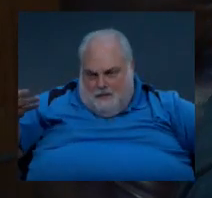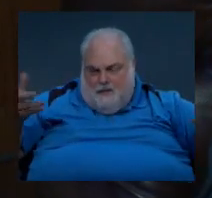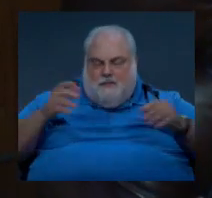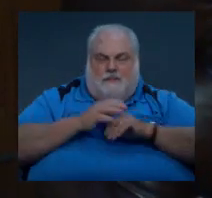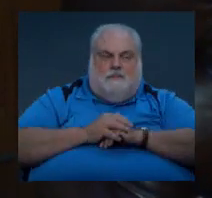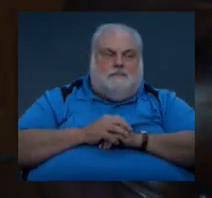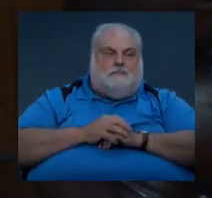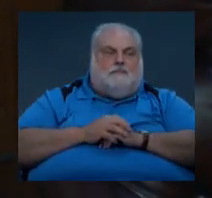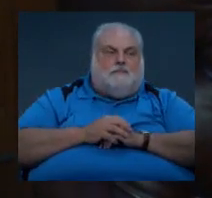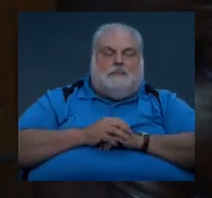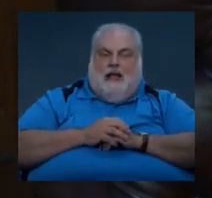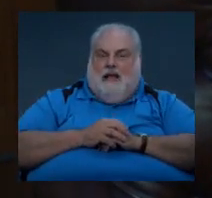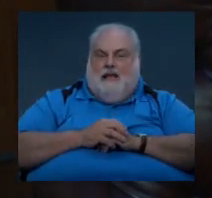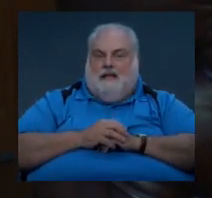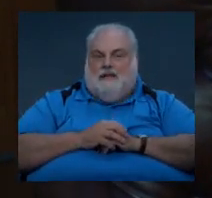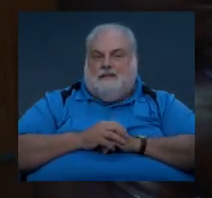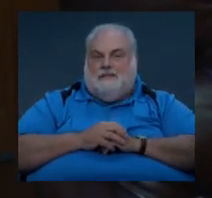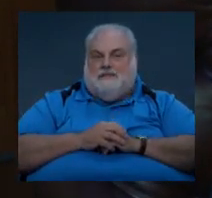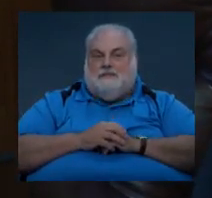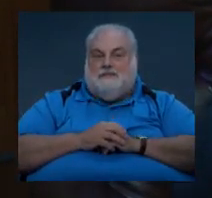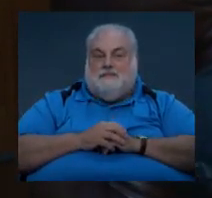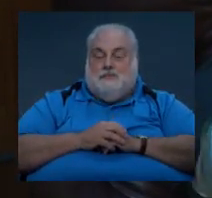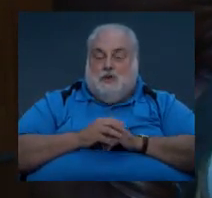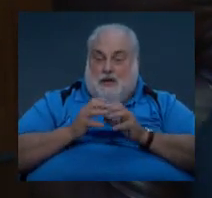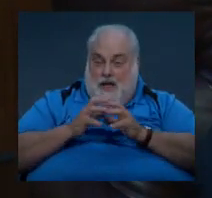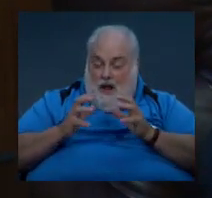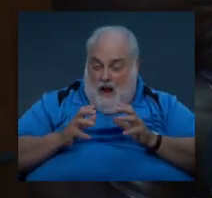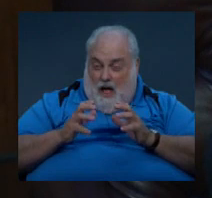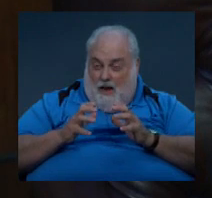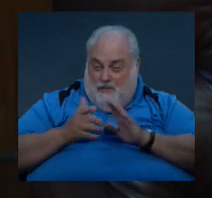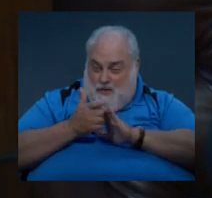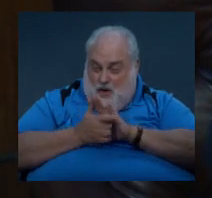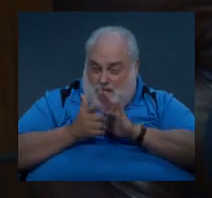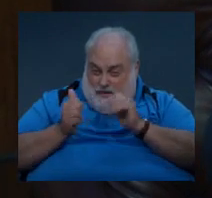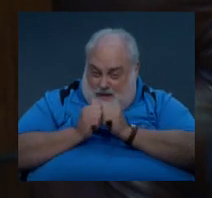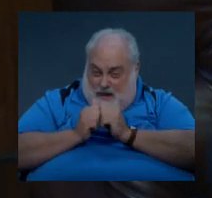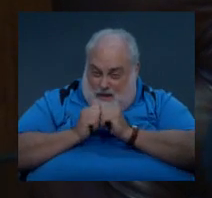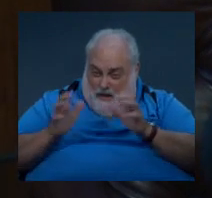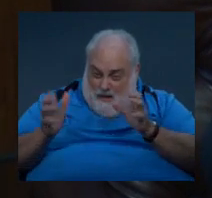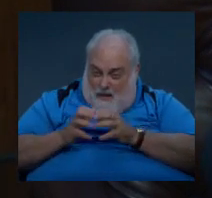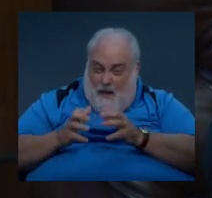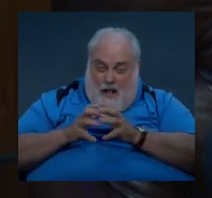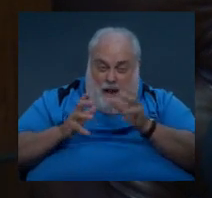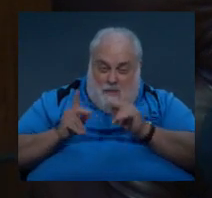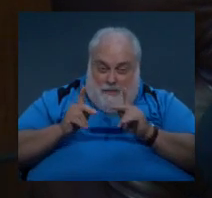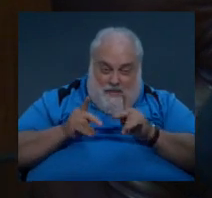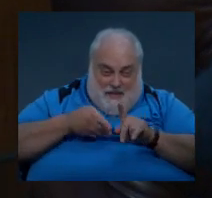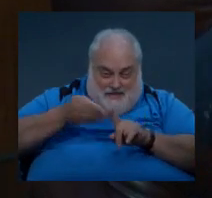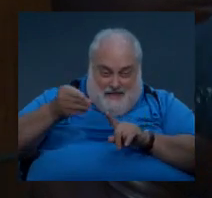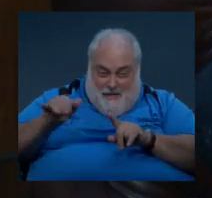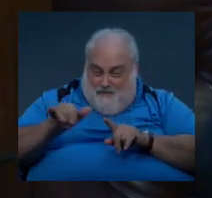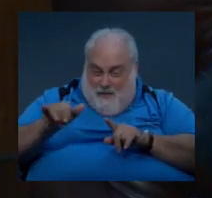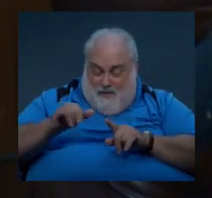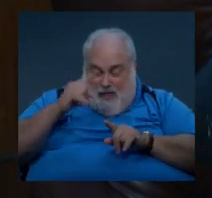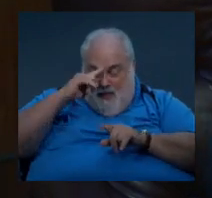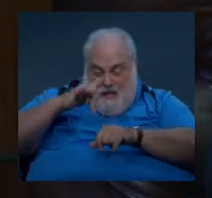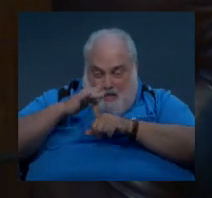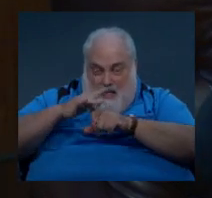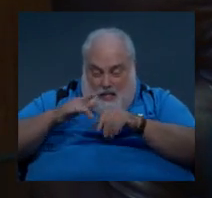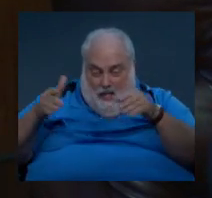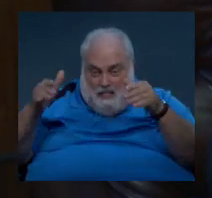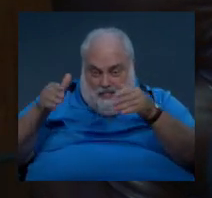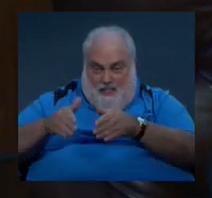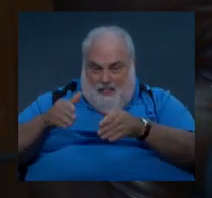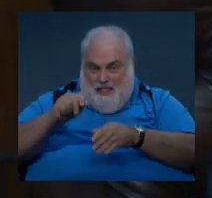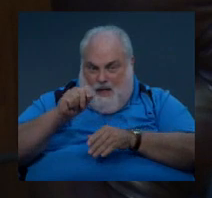it. They think like attorneys. You get a lot of folks who are in individual youth development, this kind of thing. They kind of have